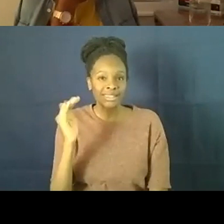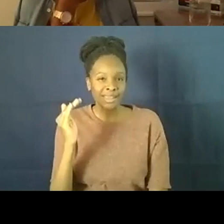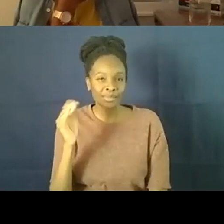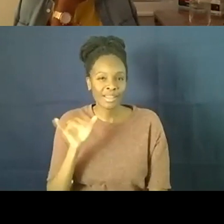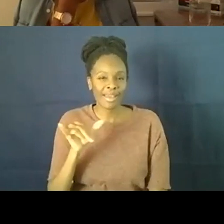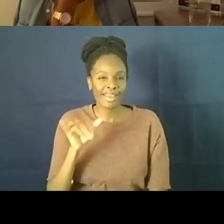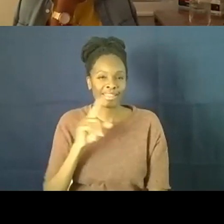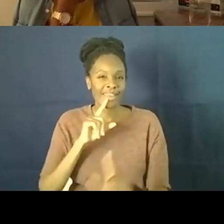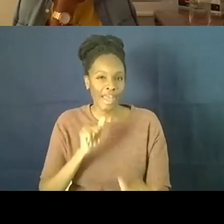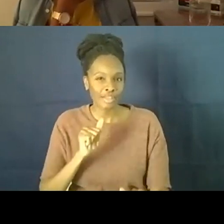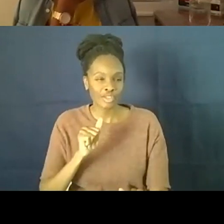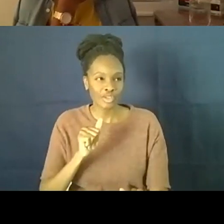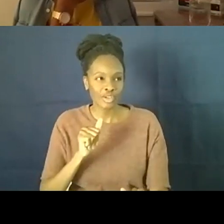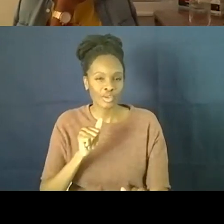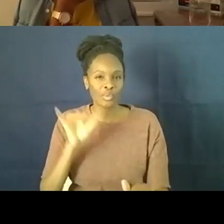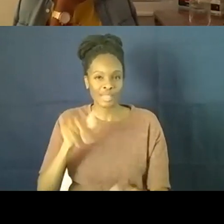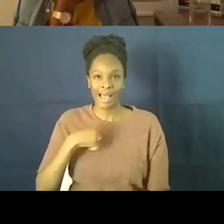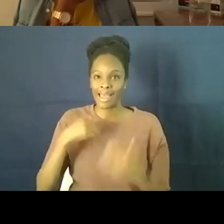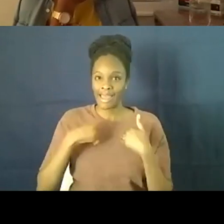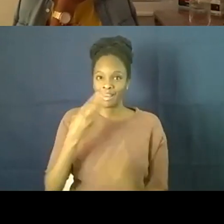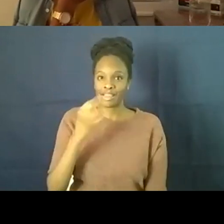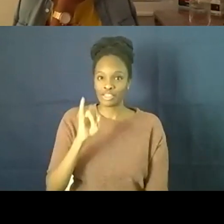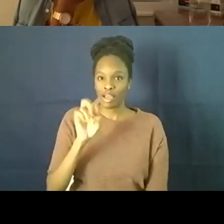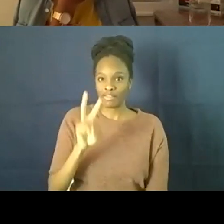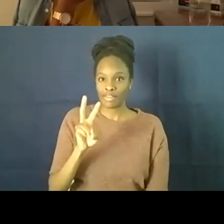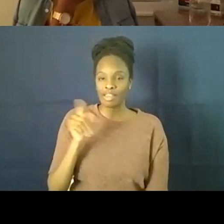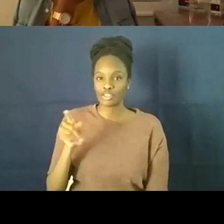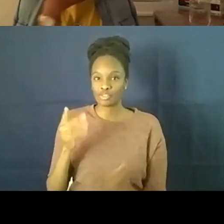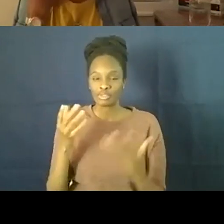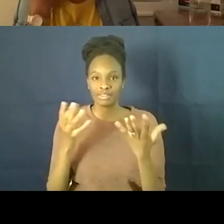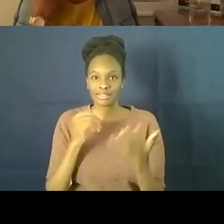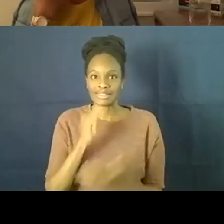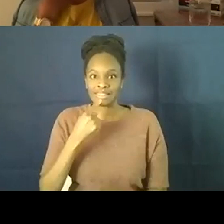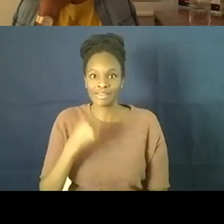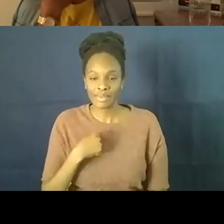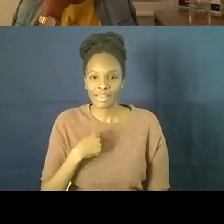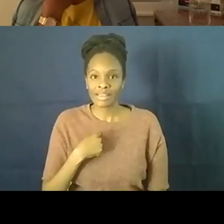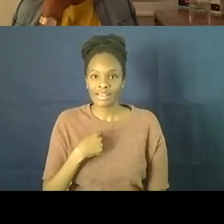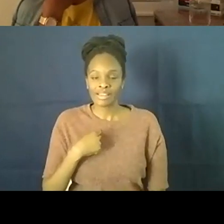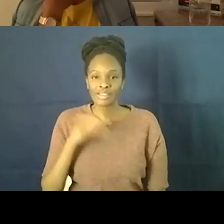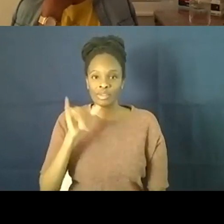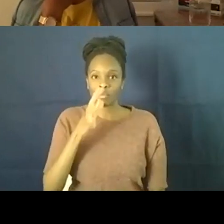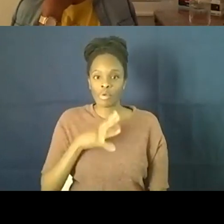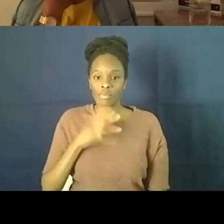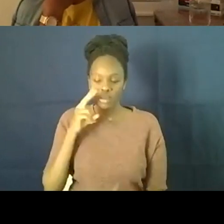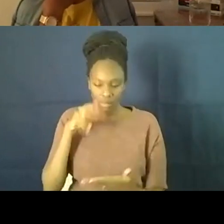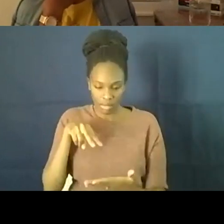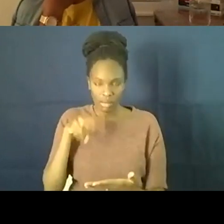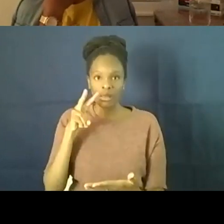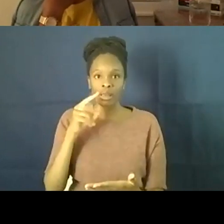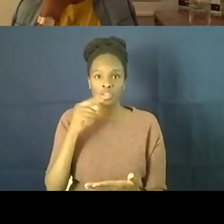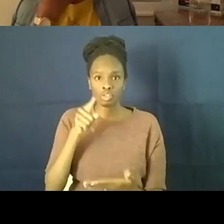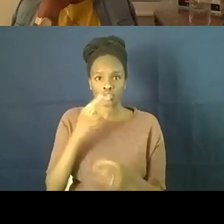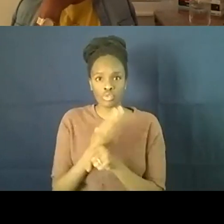So it seemed like the answer was I had HIV, and so she was like doing the due diligent follow-up. So she like looked down and goes, so have you used